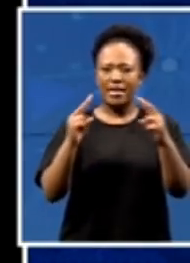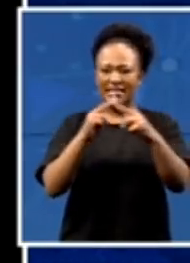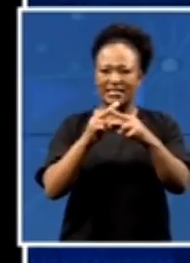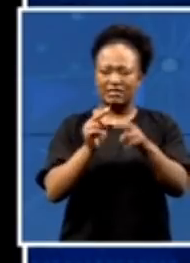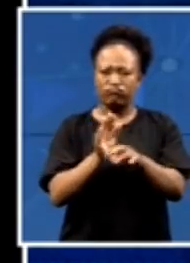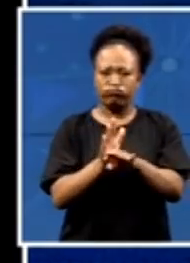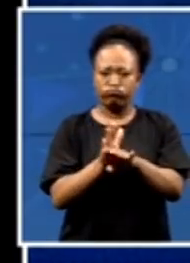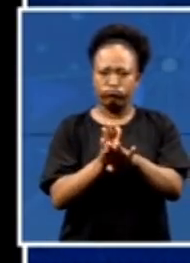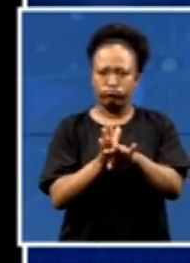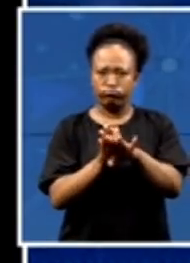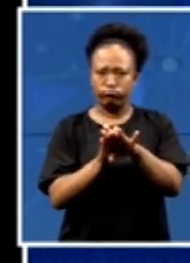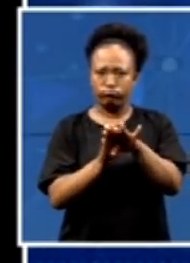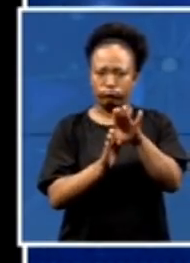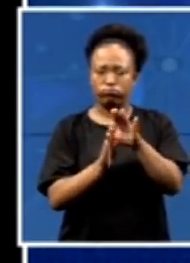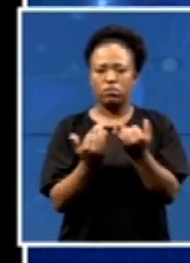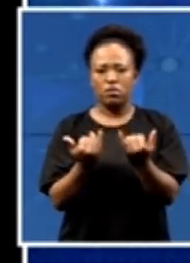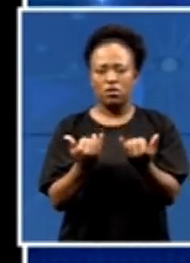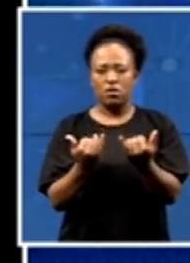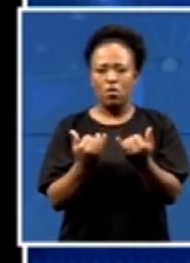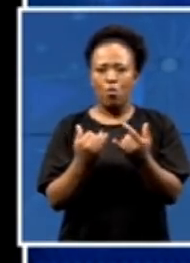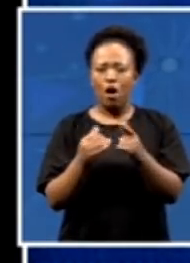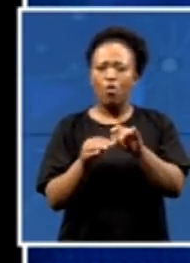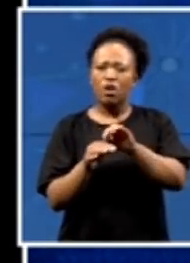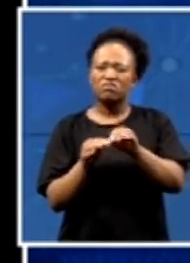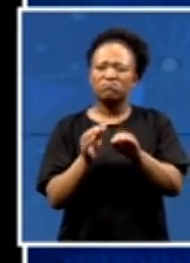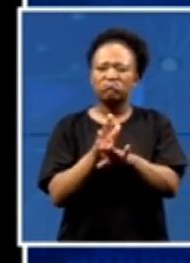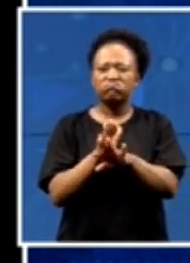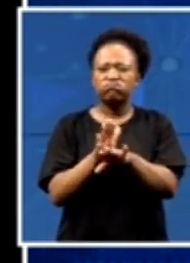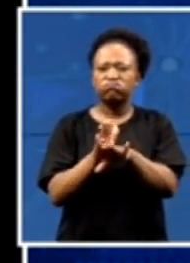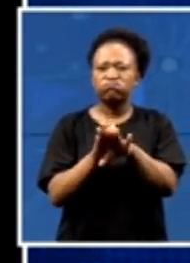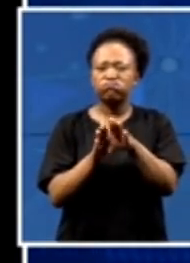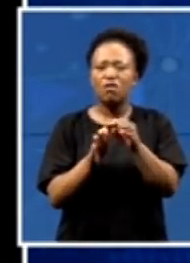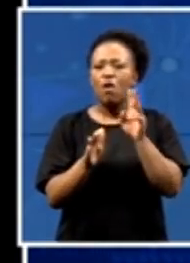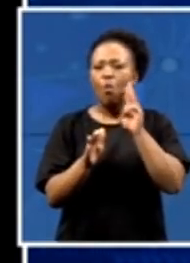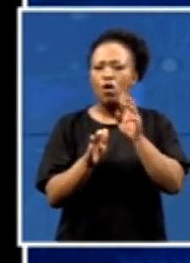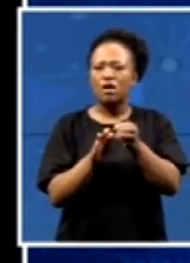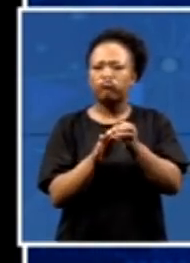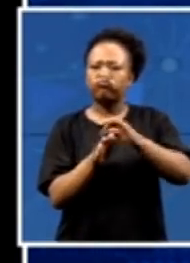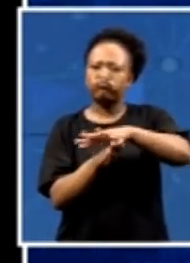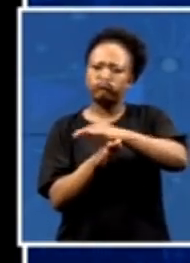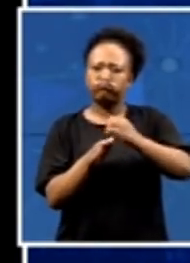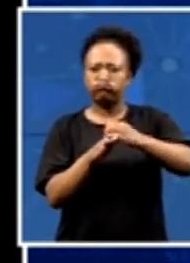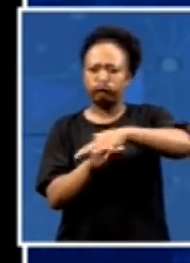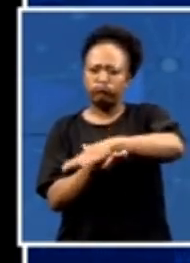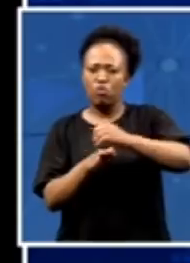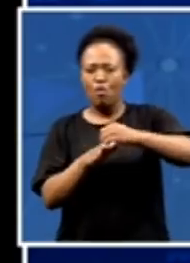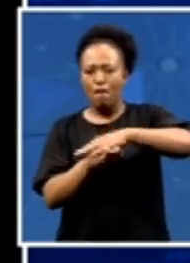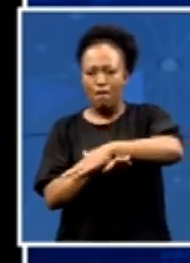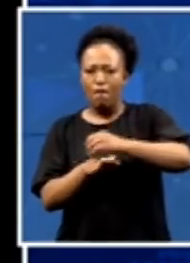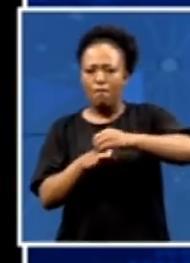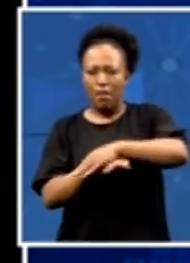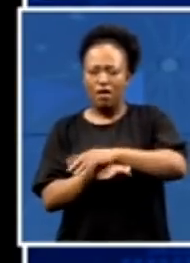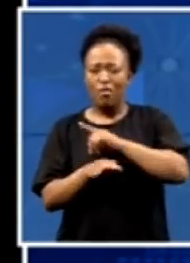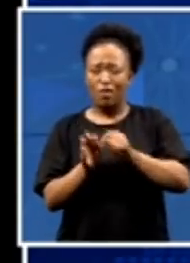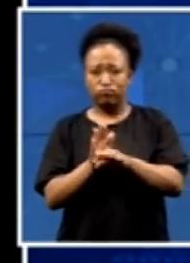currently overflowing with waters. Overflowing over the bridge here as we speak, with no cars going through, as